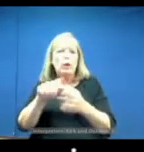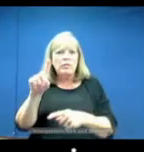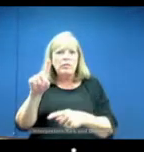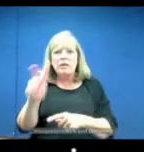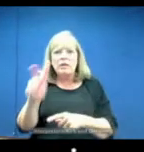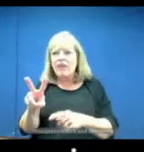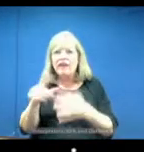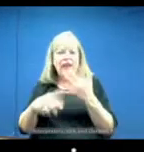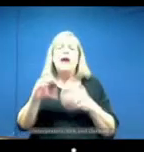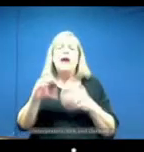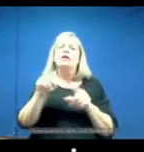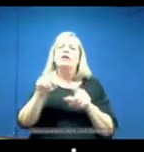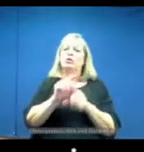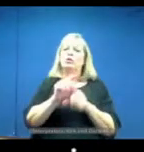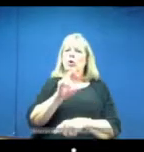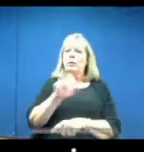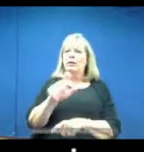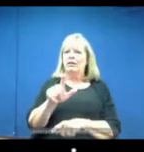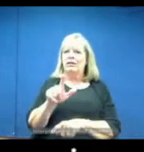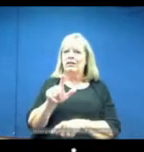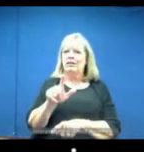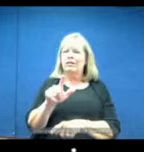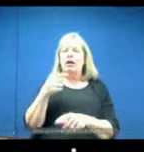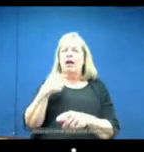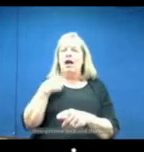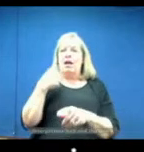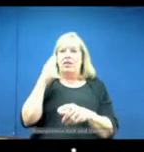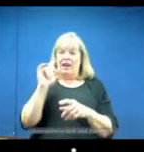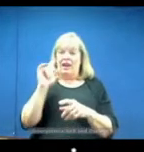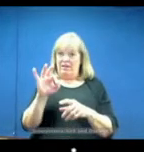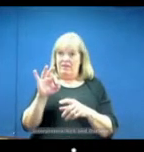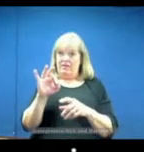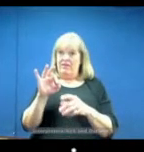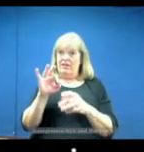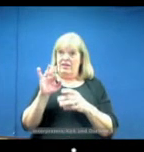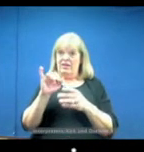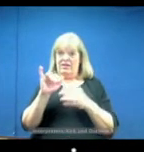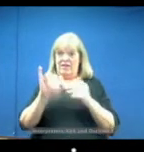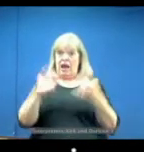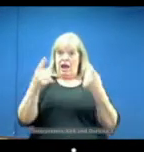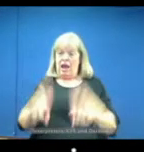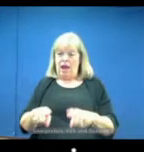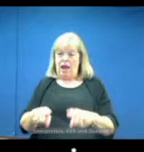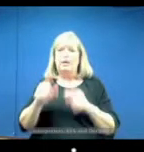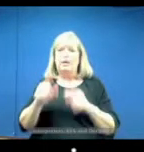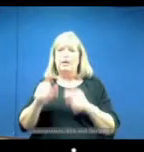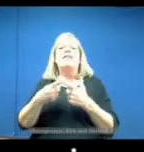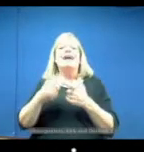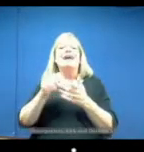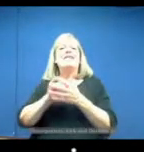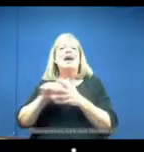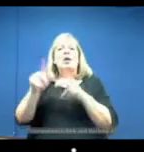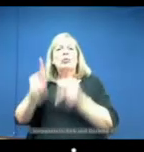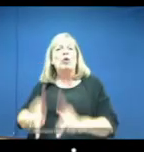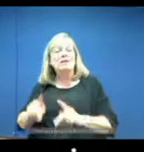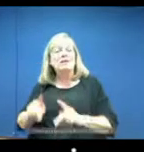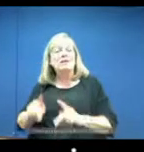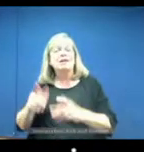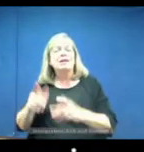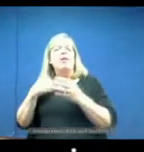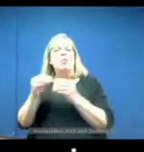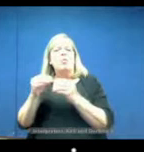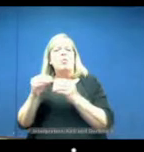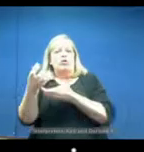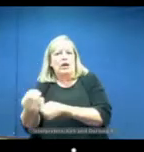and the criminal cases. I think that the litigant might have more trust in the interpreter, become more